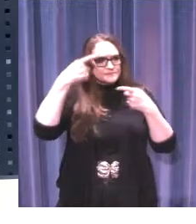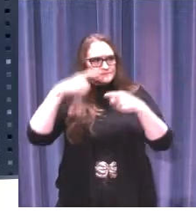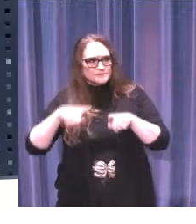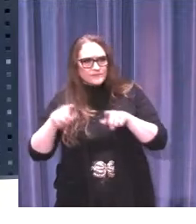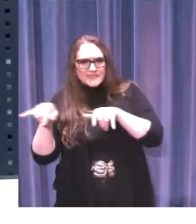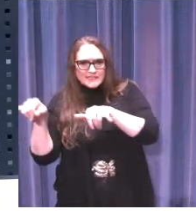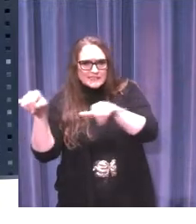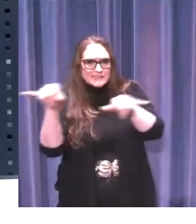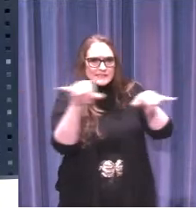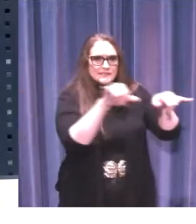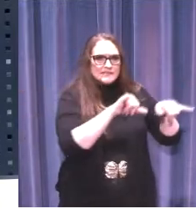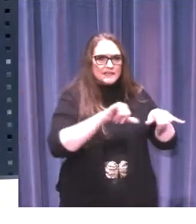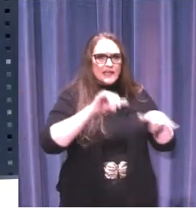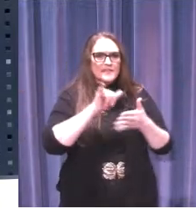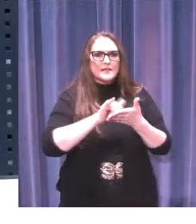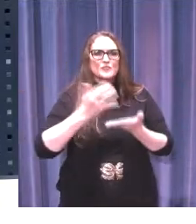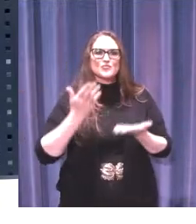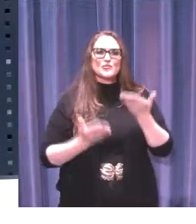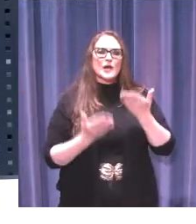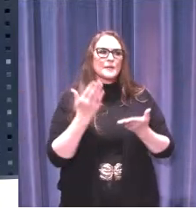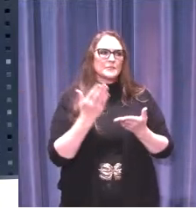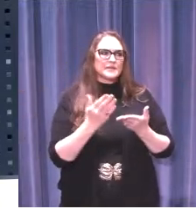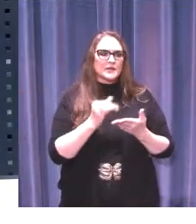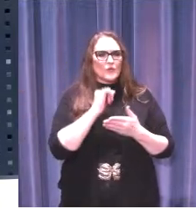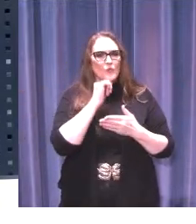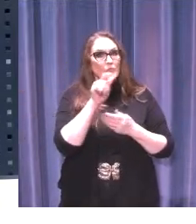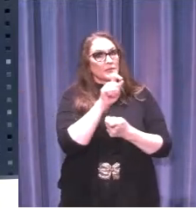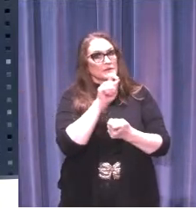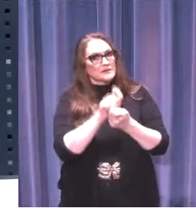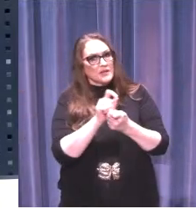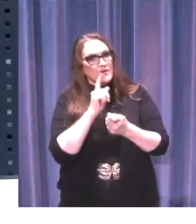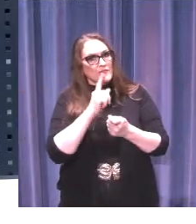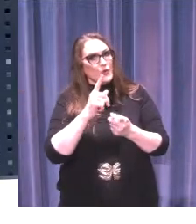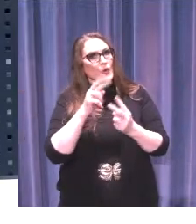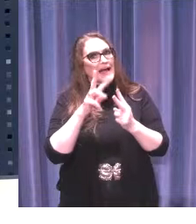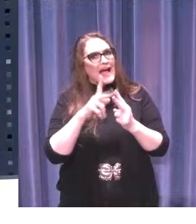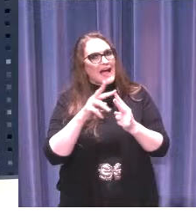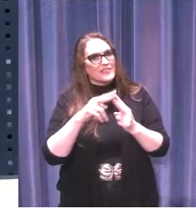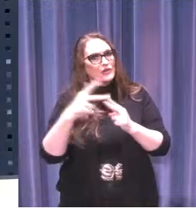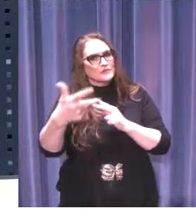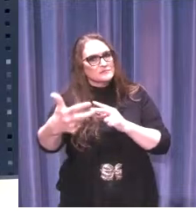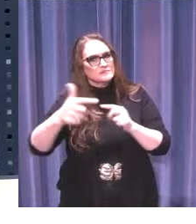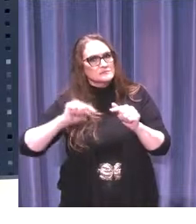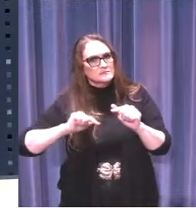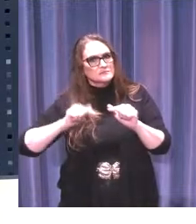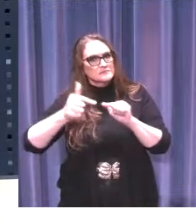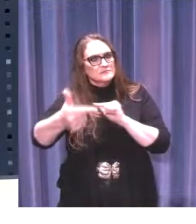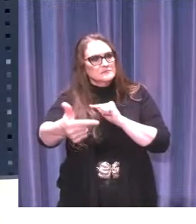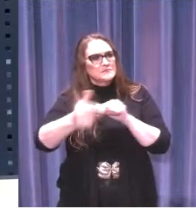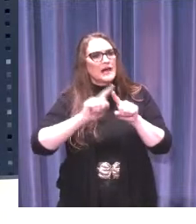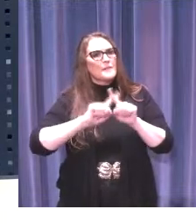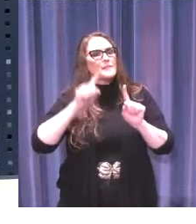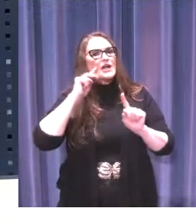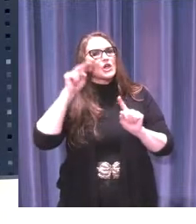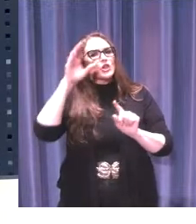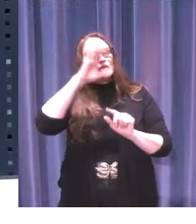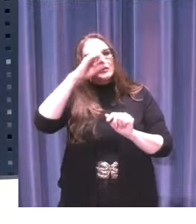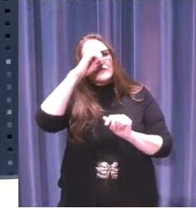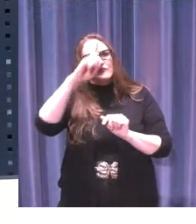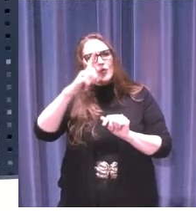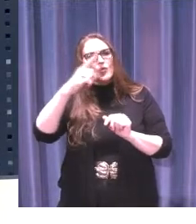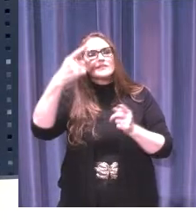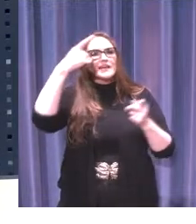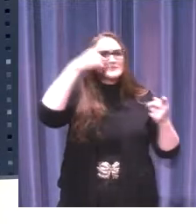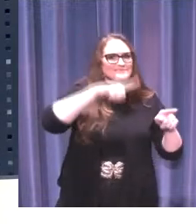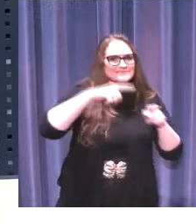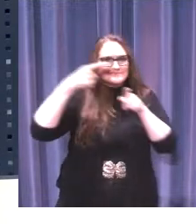consensus that probably won't be ideal for either side, but looking for that compromise